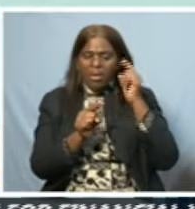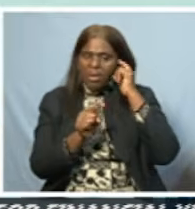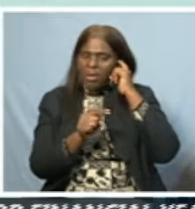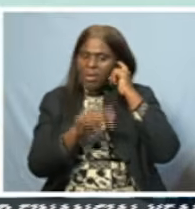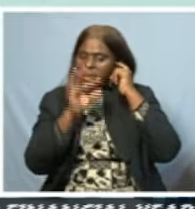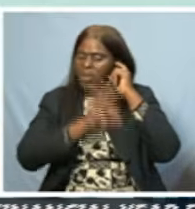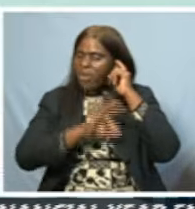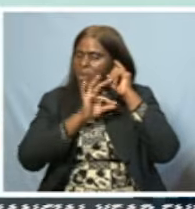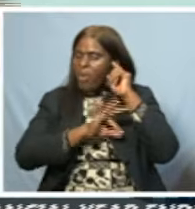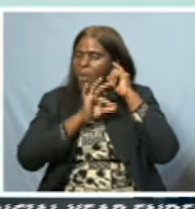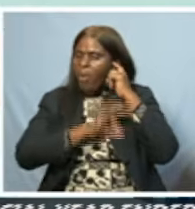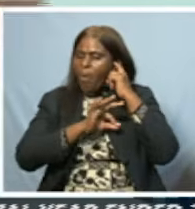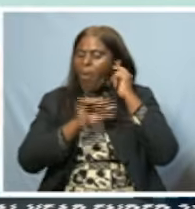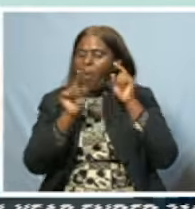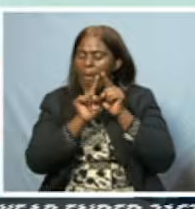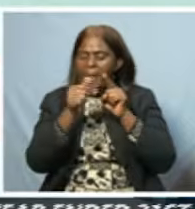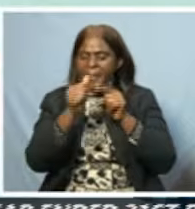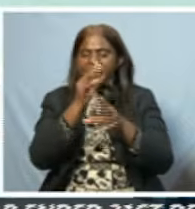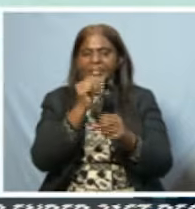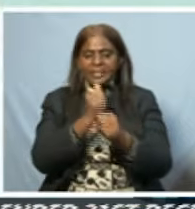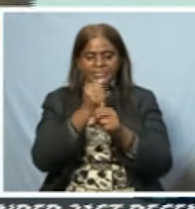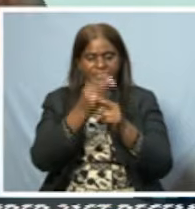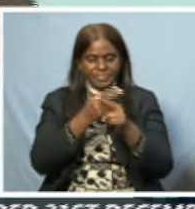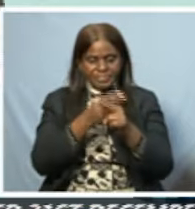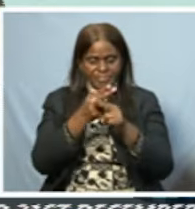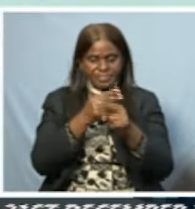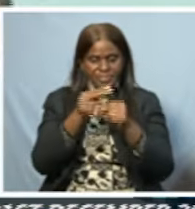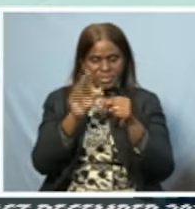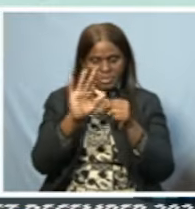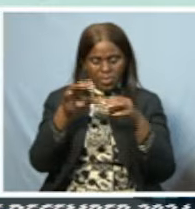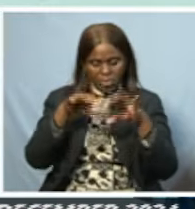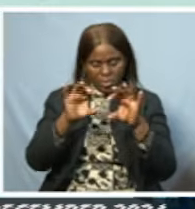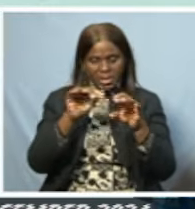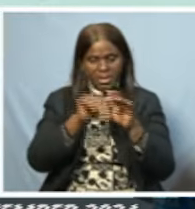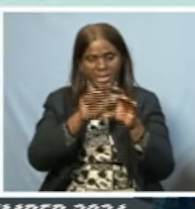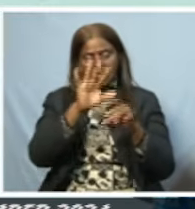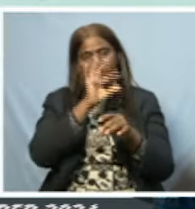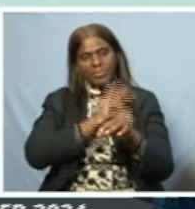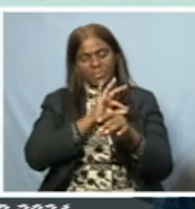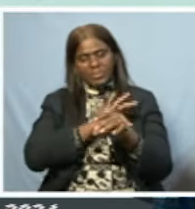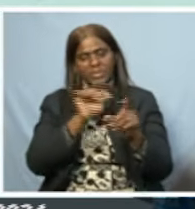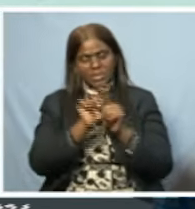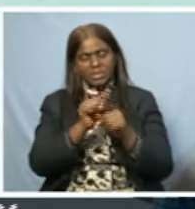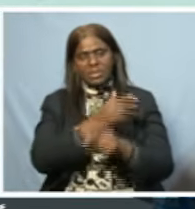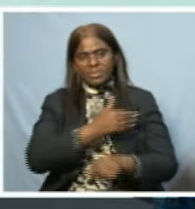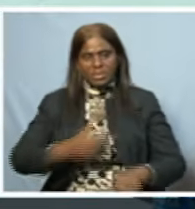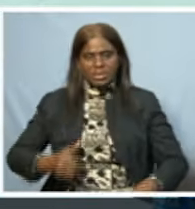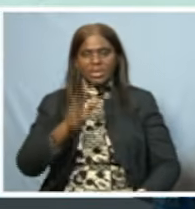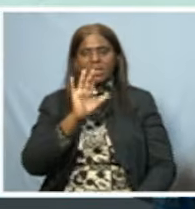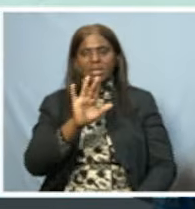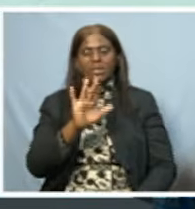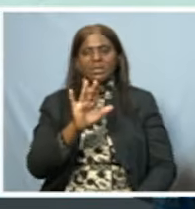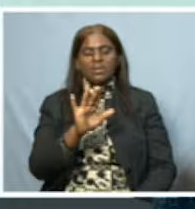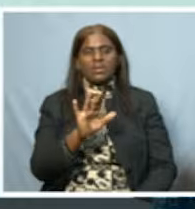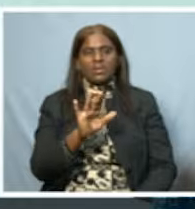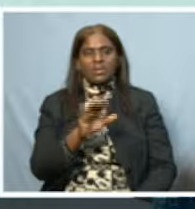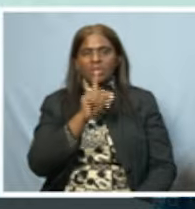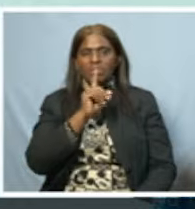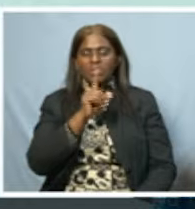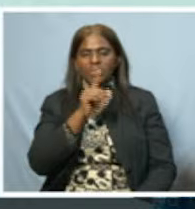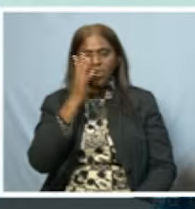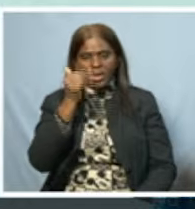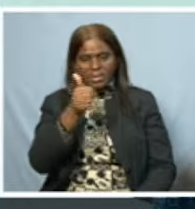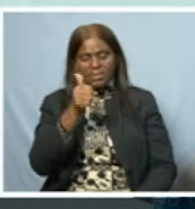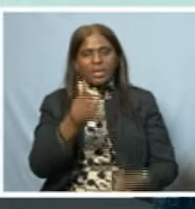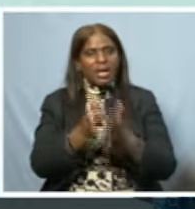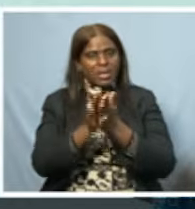payroll and they get monthly, meaning they are continuous on the payroll. It's a serious drain on the resource. Absolutely, that's why you're